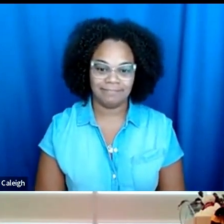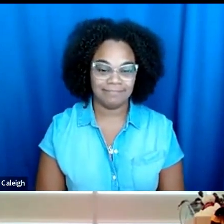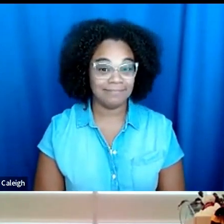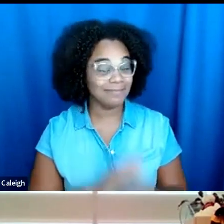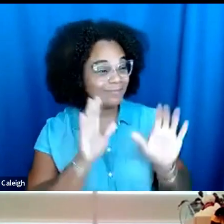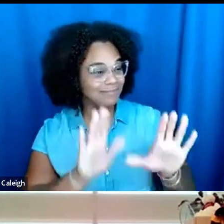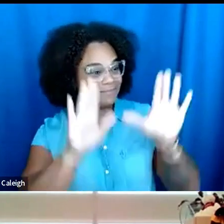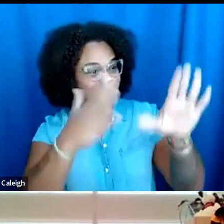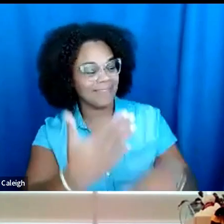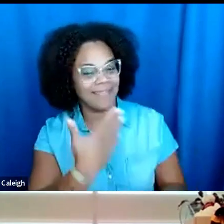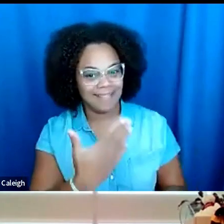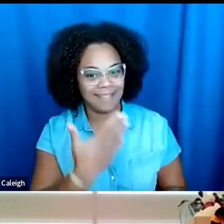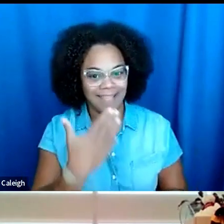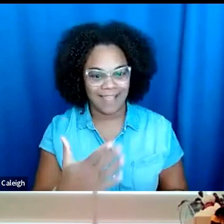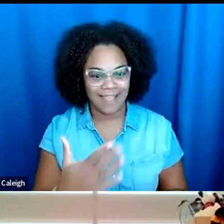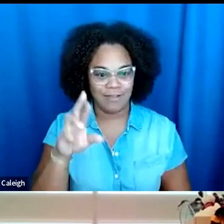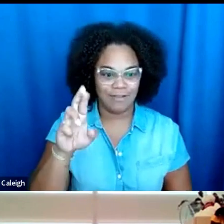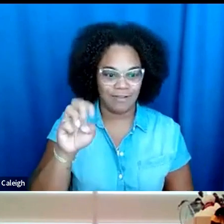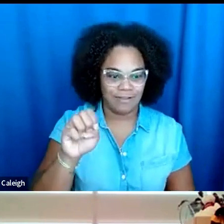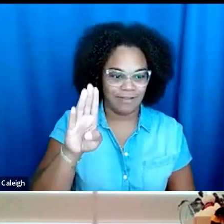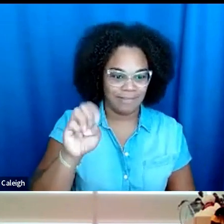Wonderful. Thank you so much, Rebecca.